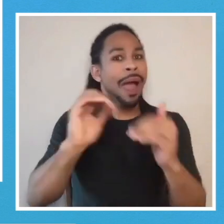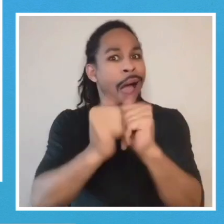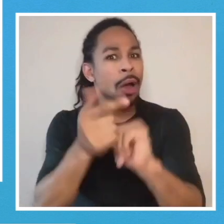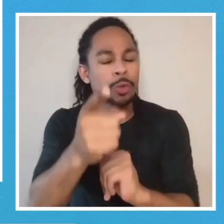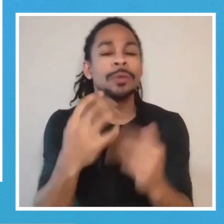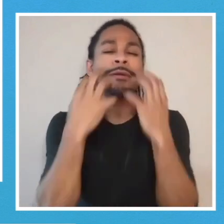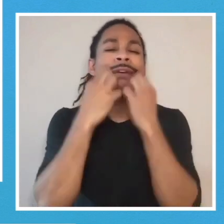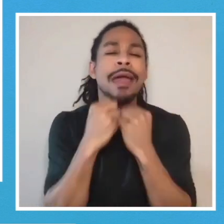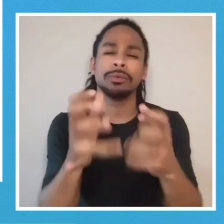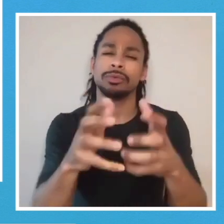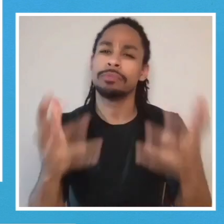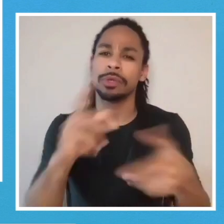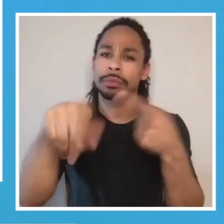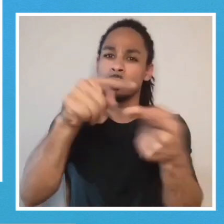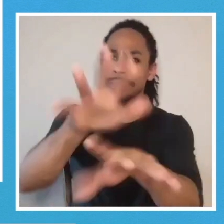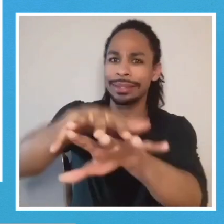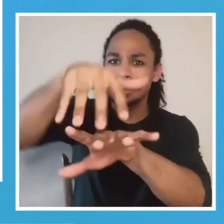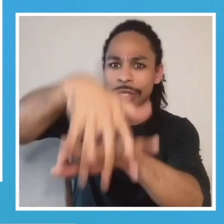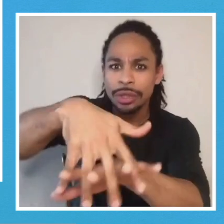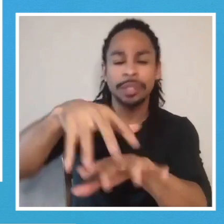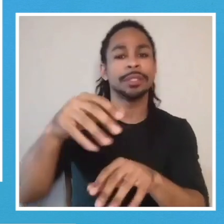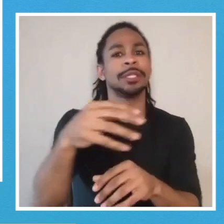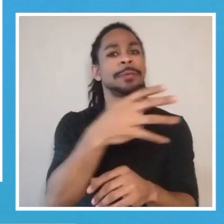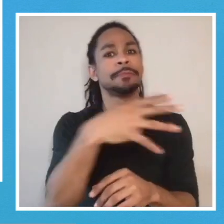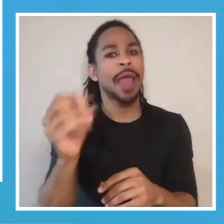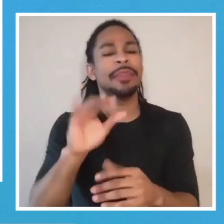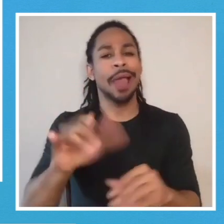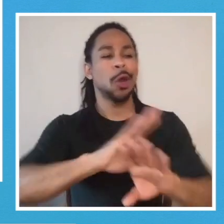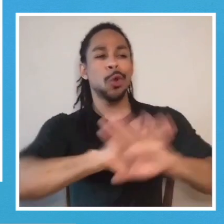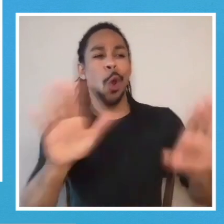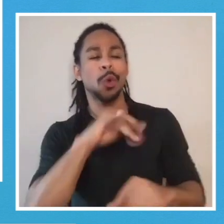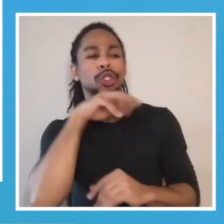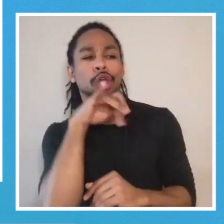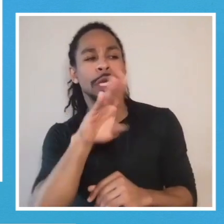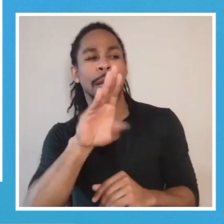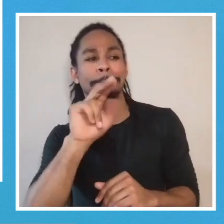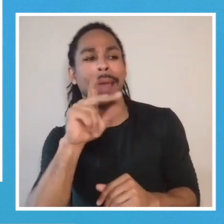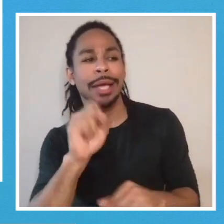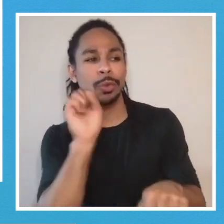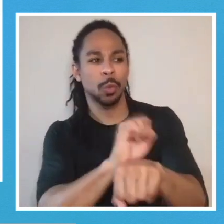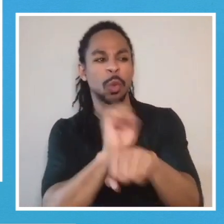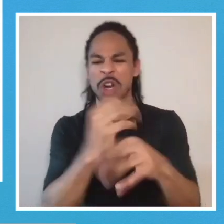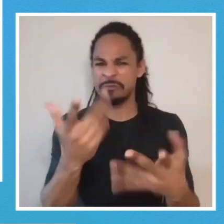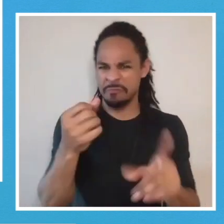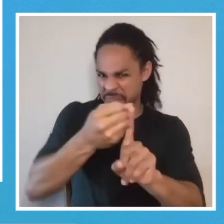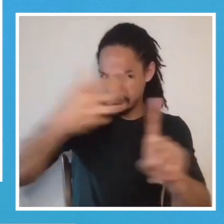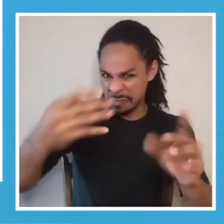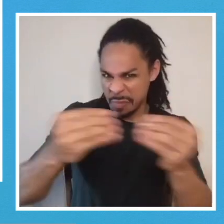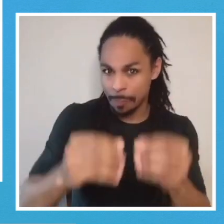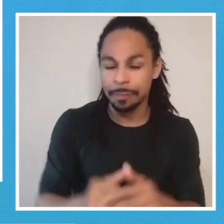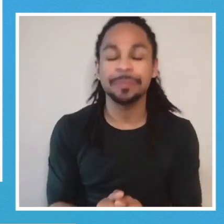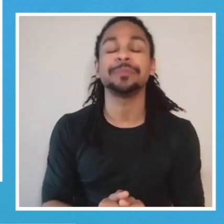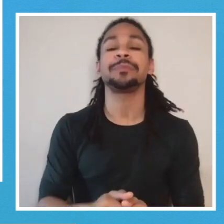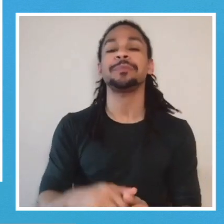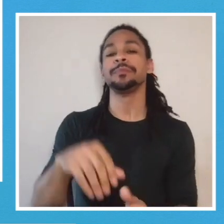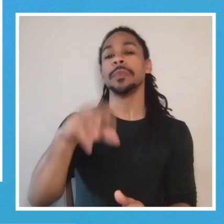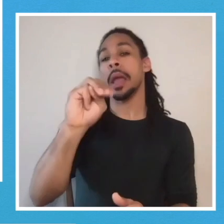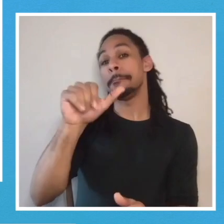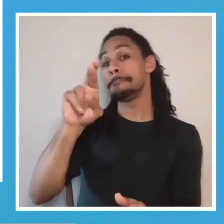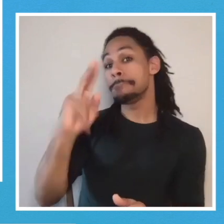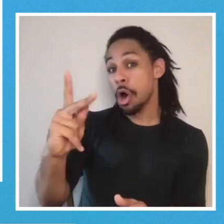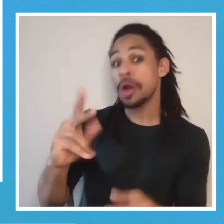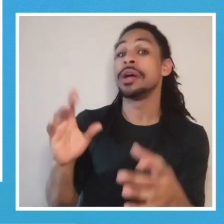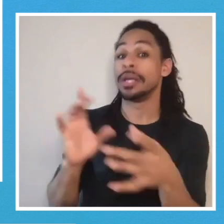and transition from that into this No Dirty Banks work that you've been working on lately? What have you been learning? Honestly, it